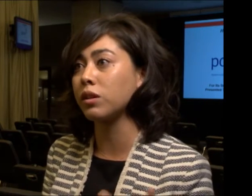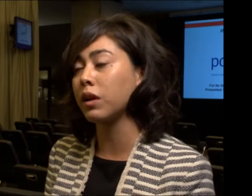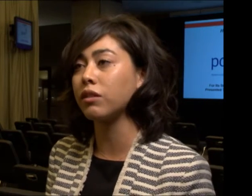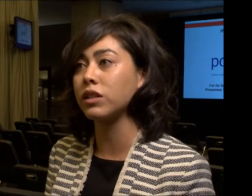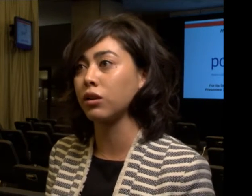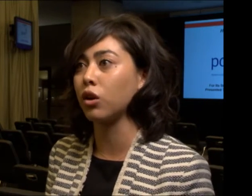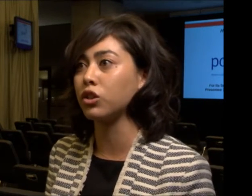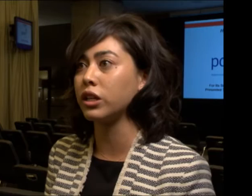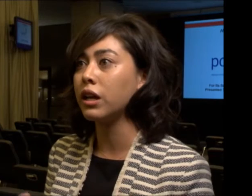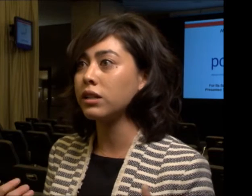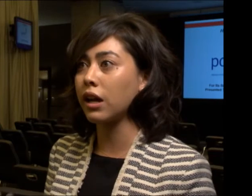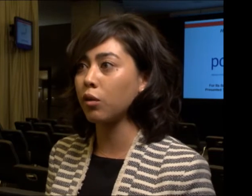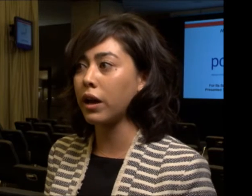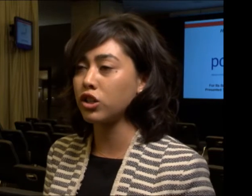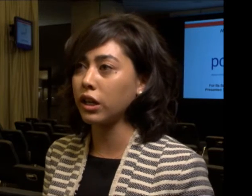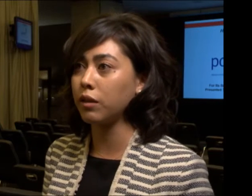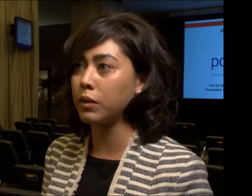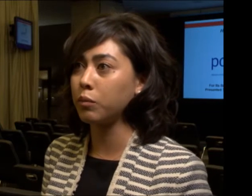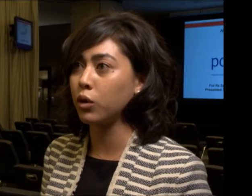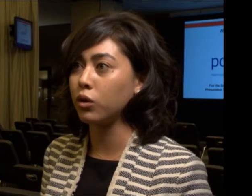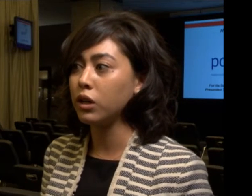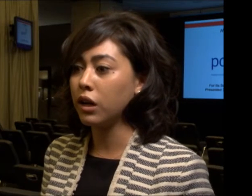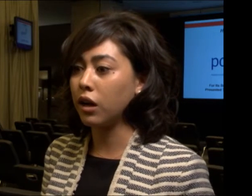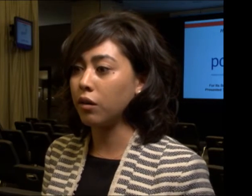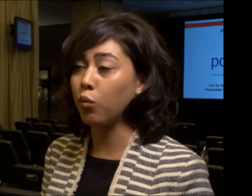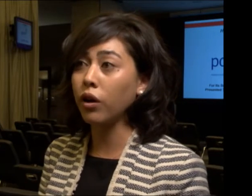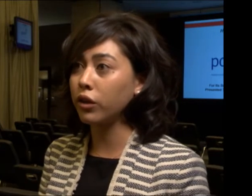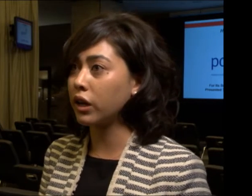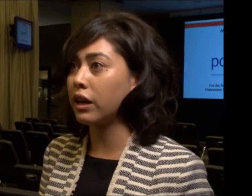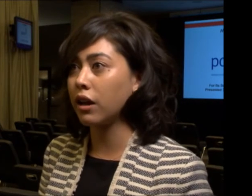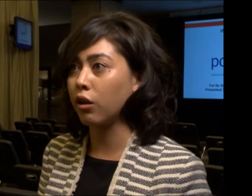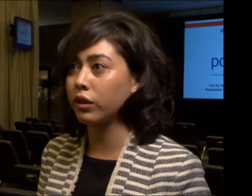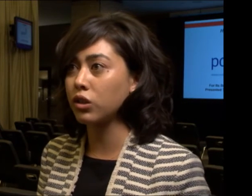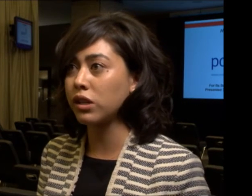app or some kind of technology to help educate people